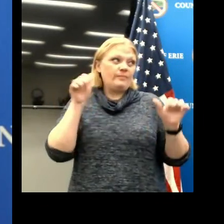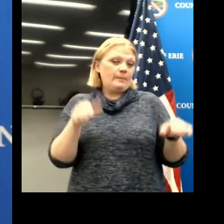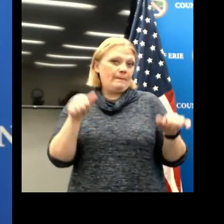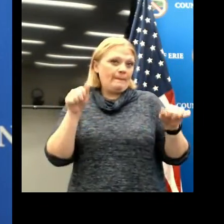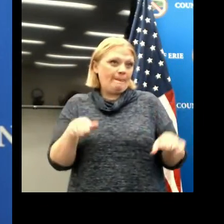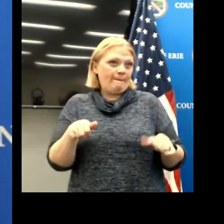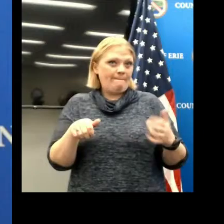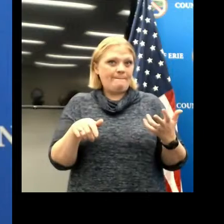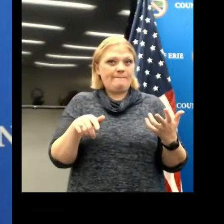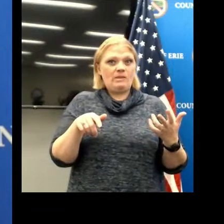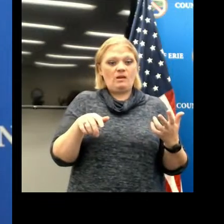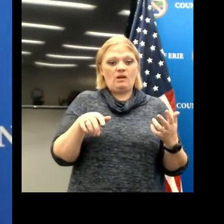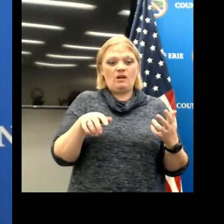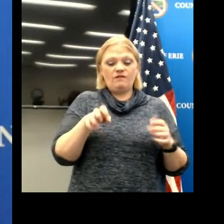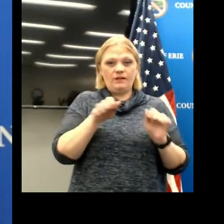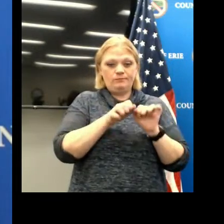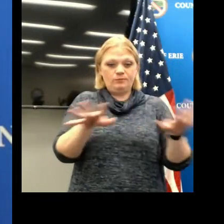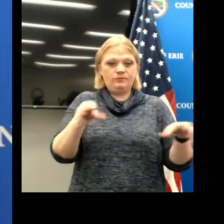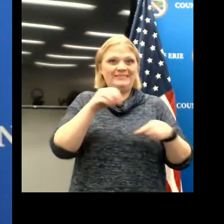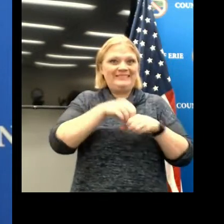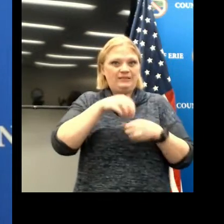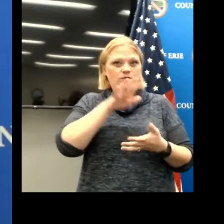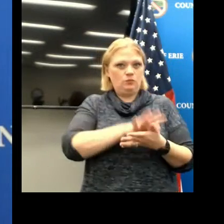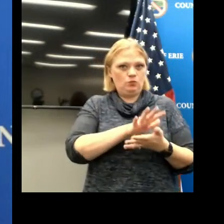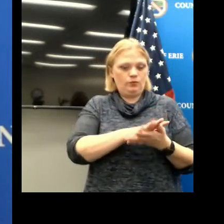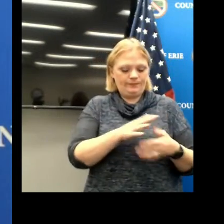of transmission in the school.